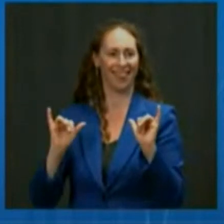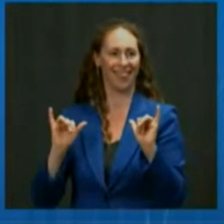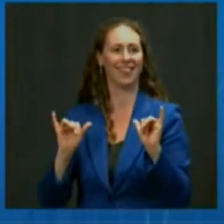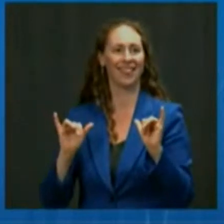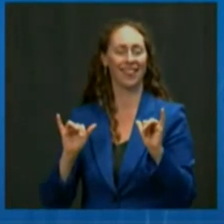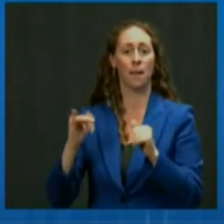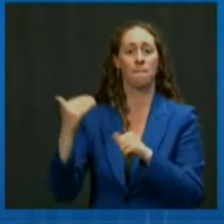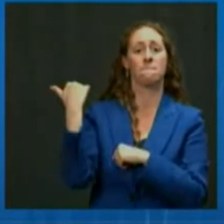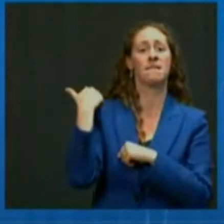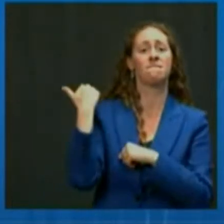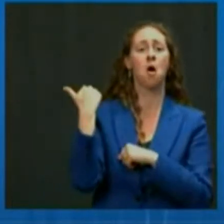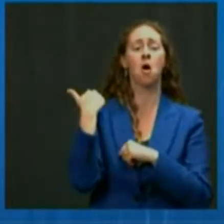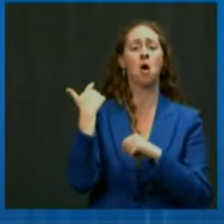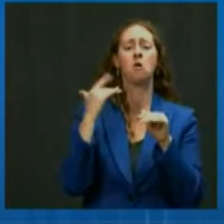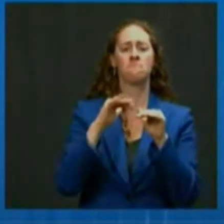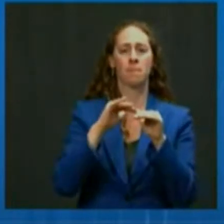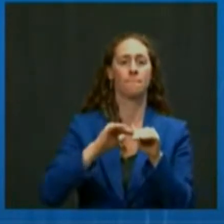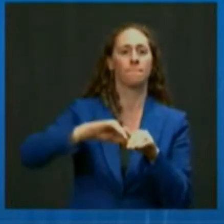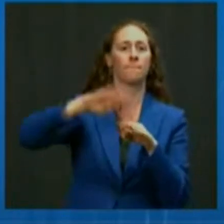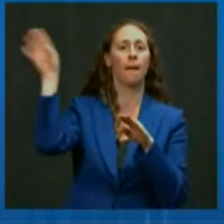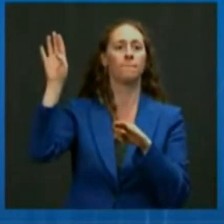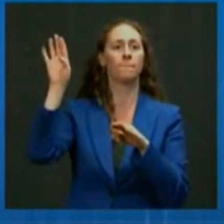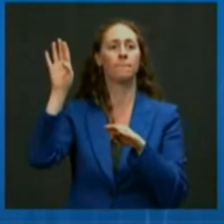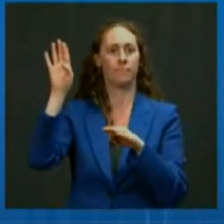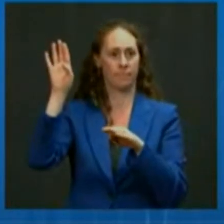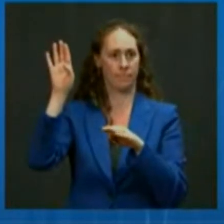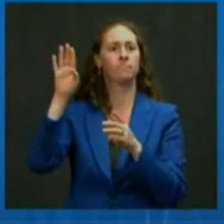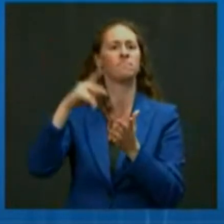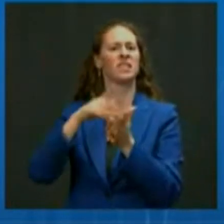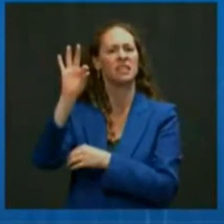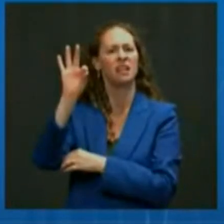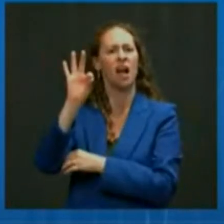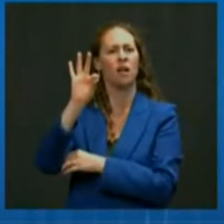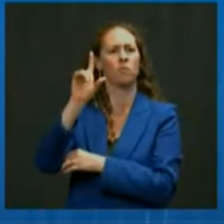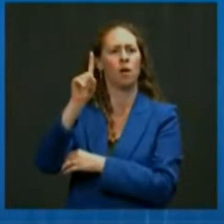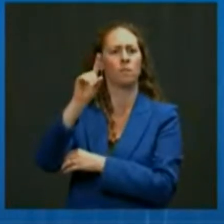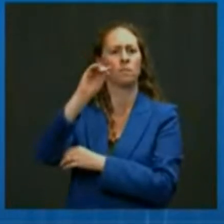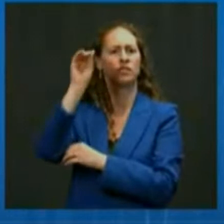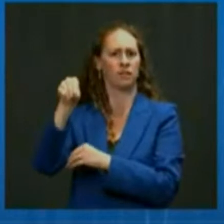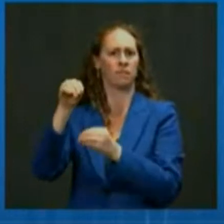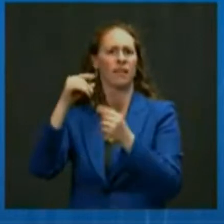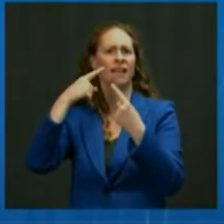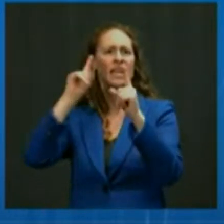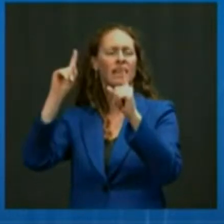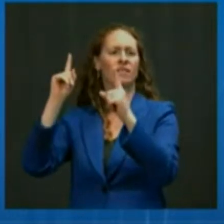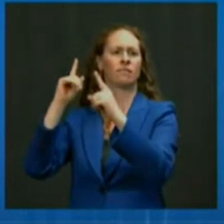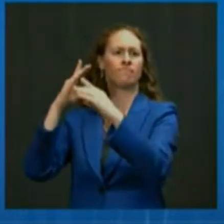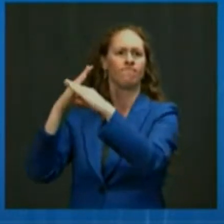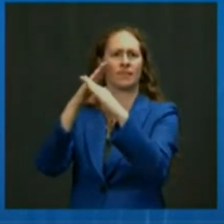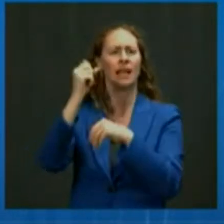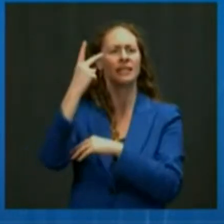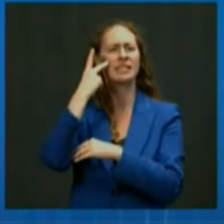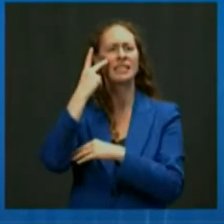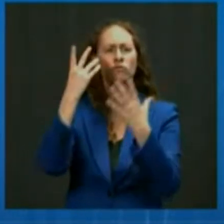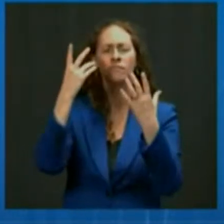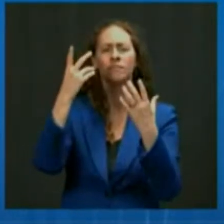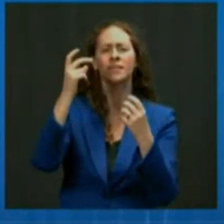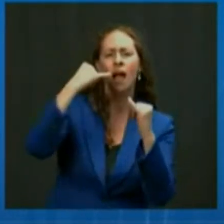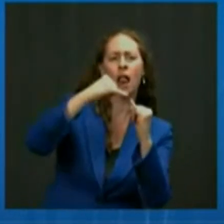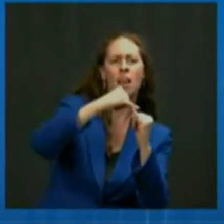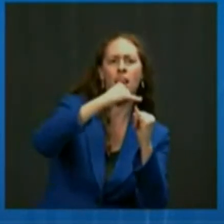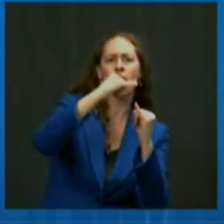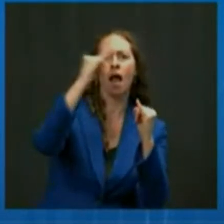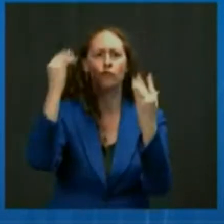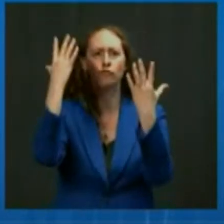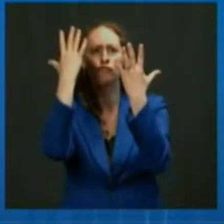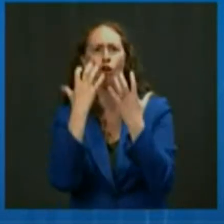you an efficacy of 91%. But if you look at the dark black line going from left to right, as